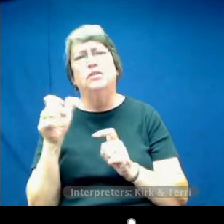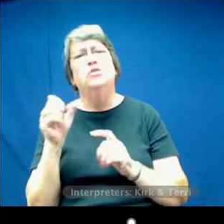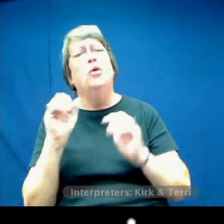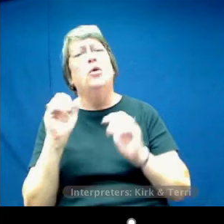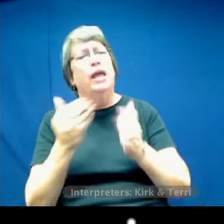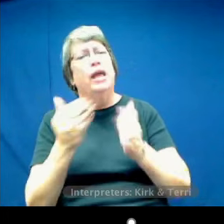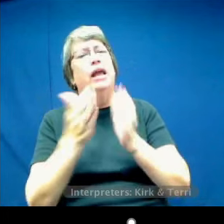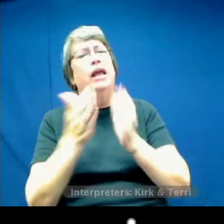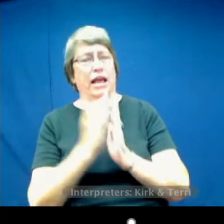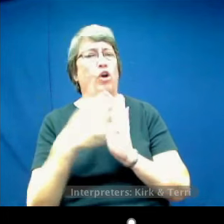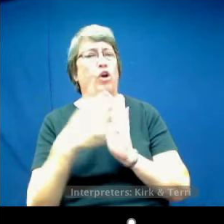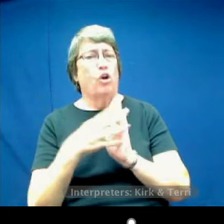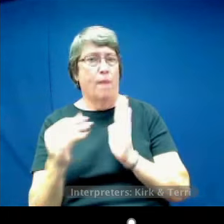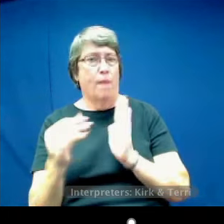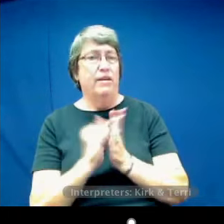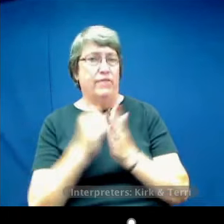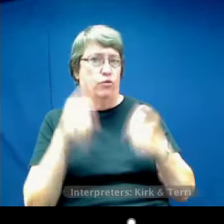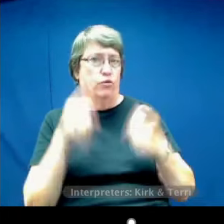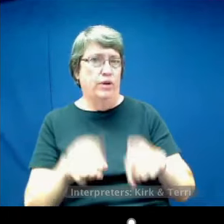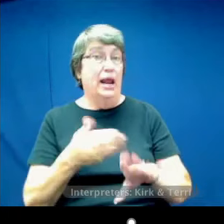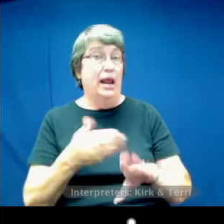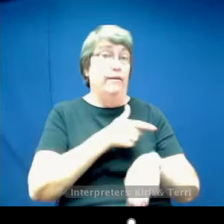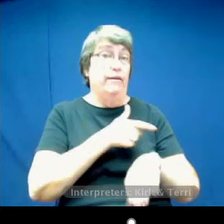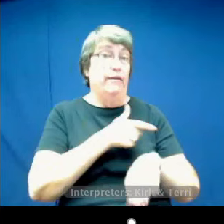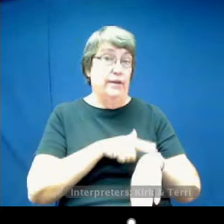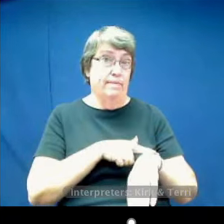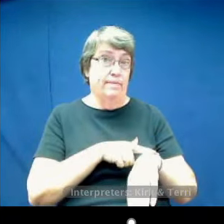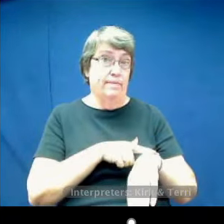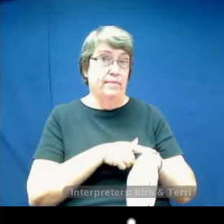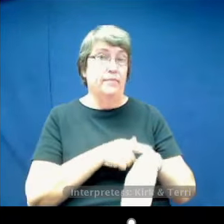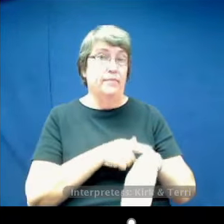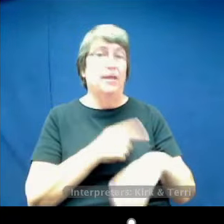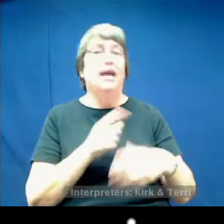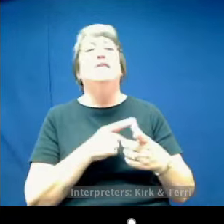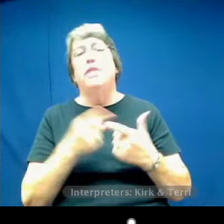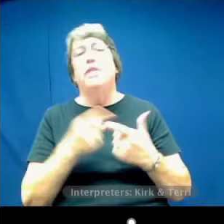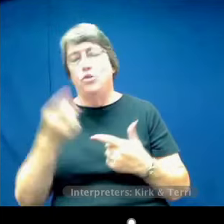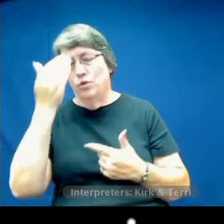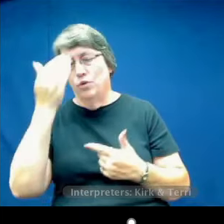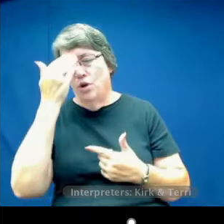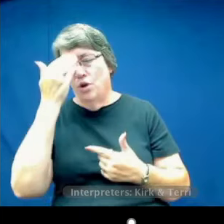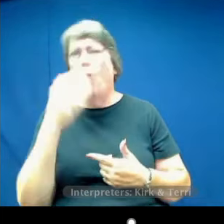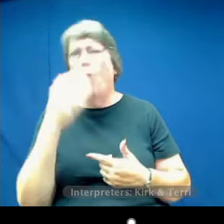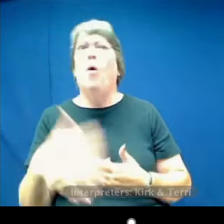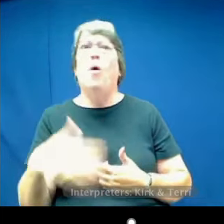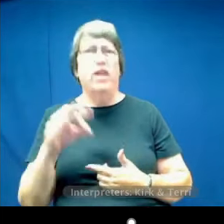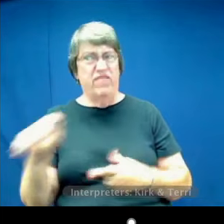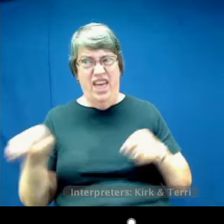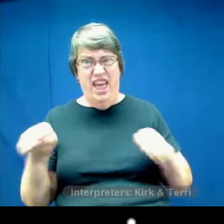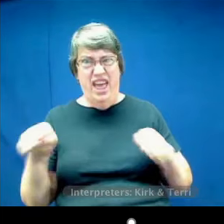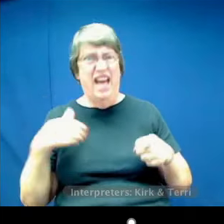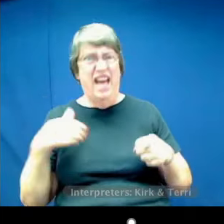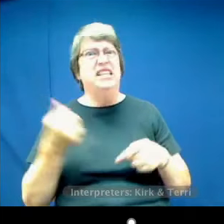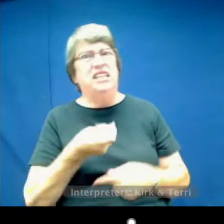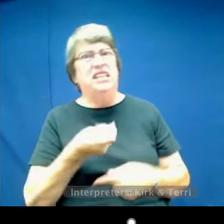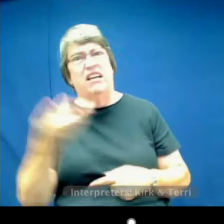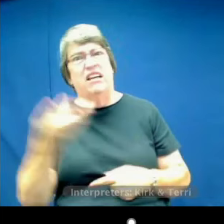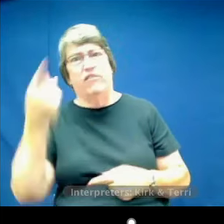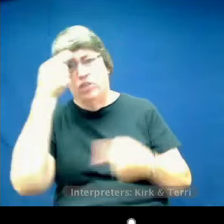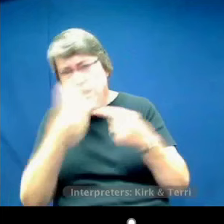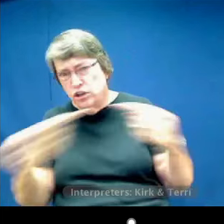So then you'll know that if the court is being asked to resolve a number of issues the matter's going to be more complicated, and you